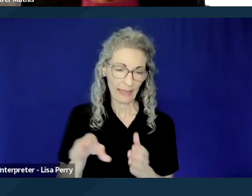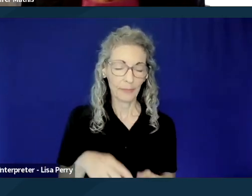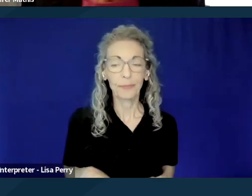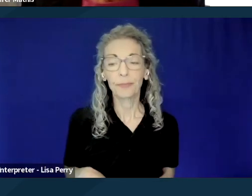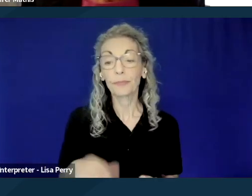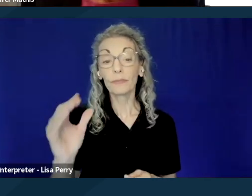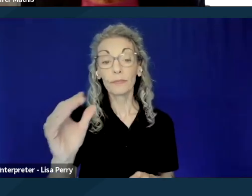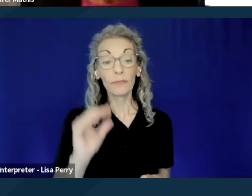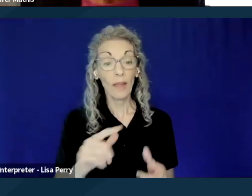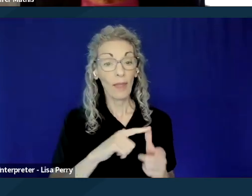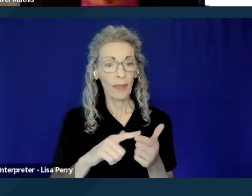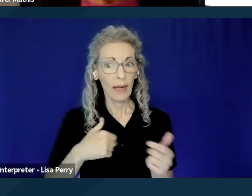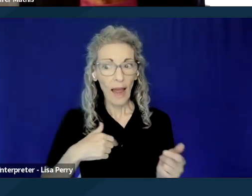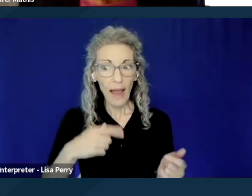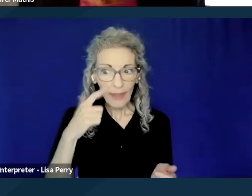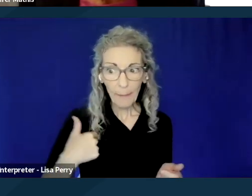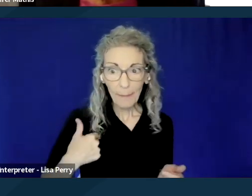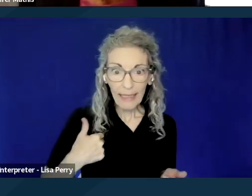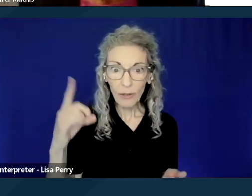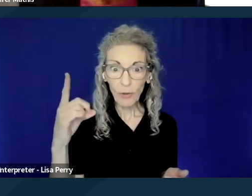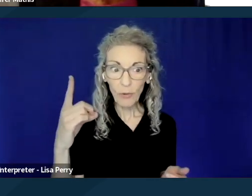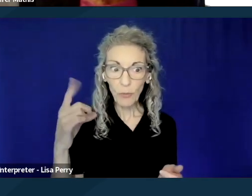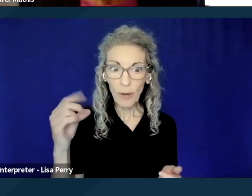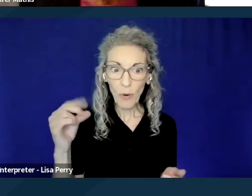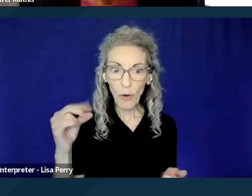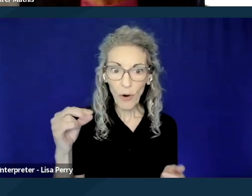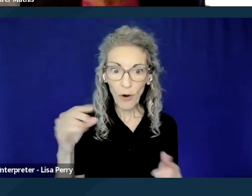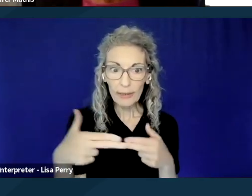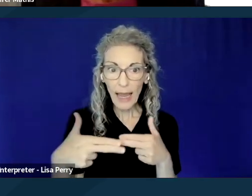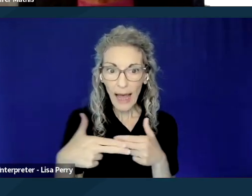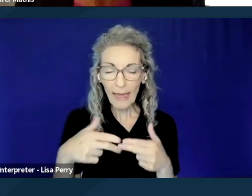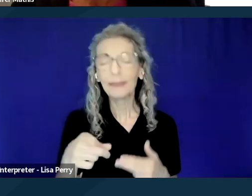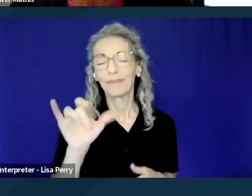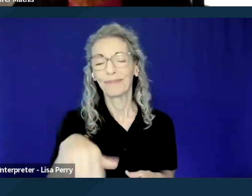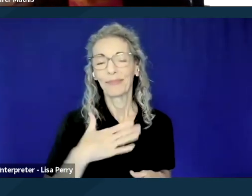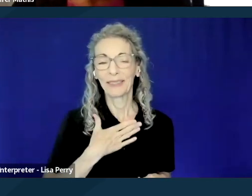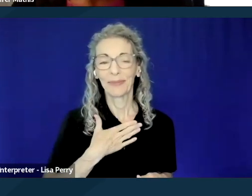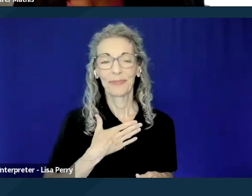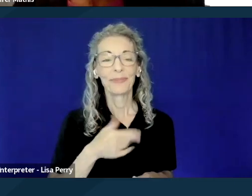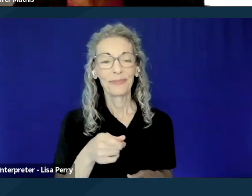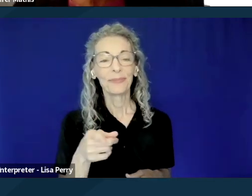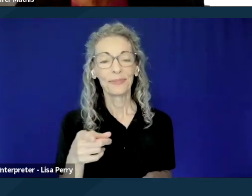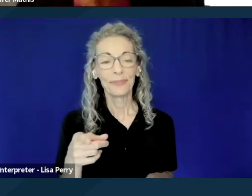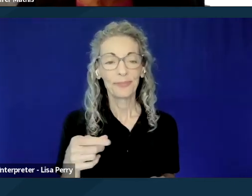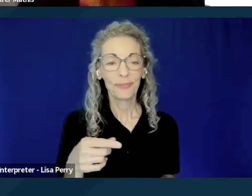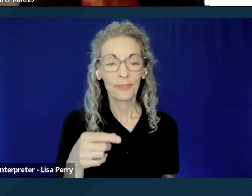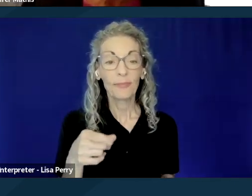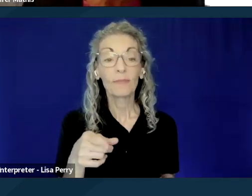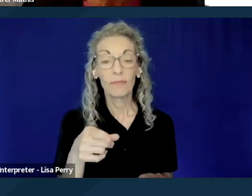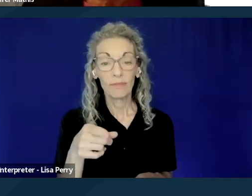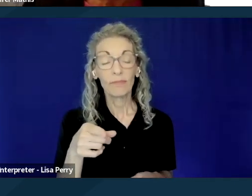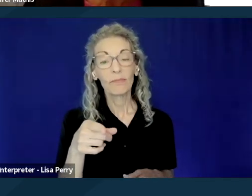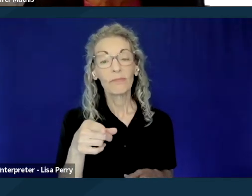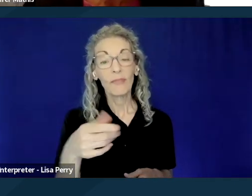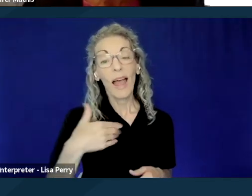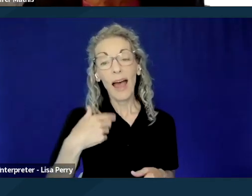think I have one more slide. Um, if we can, yes. We have in here a couple